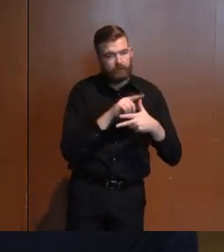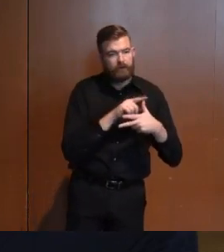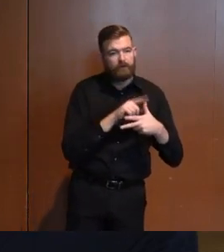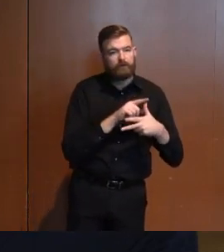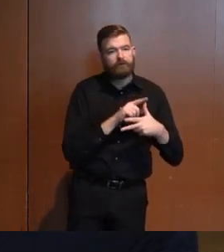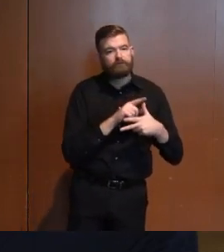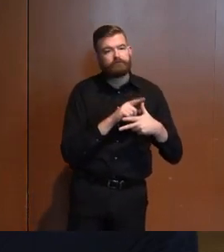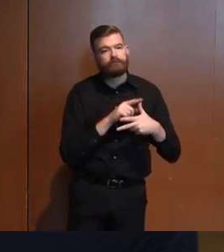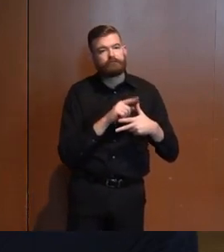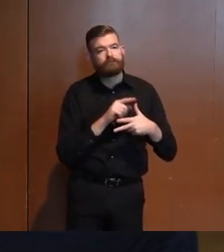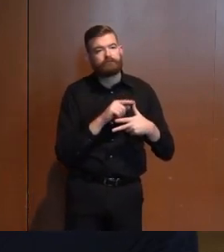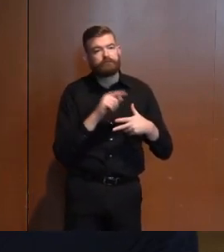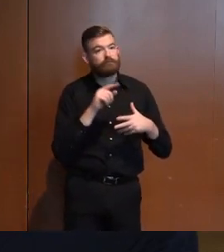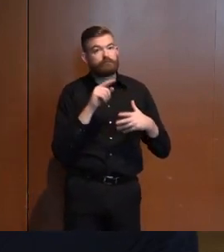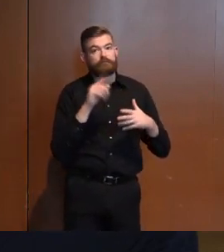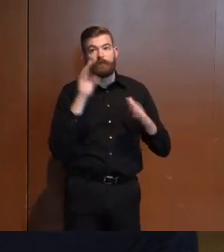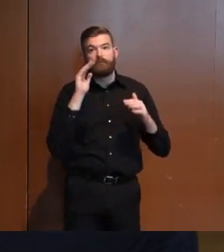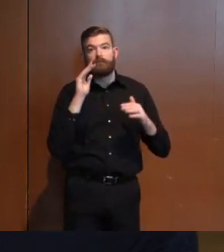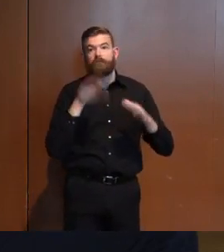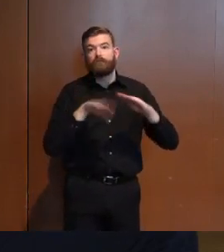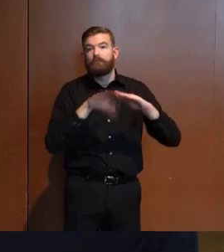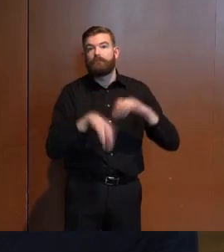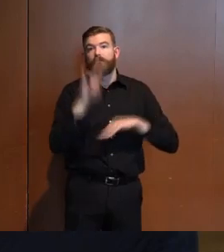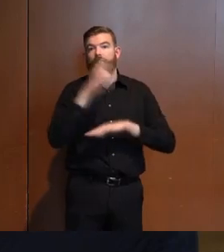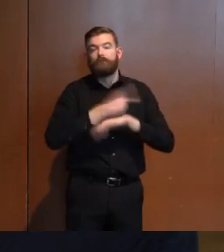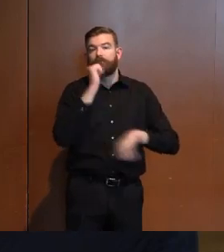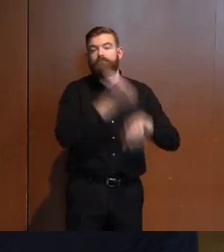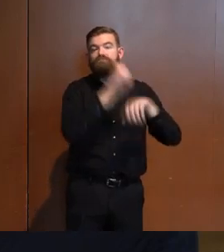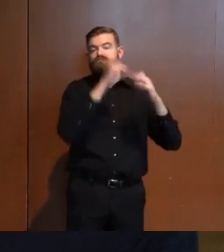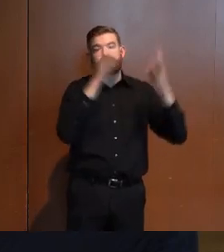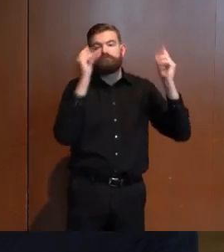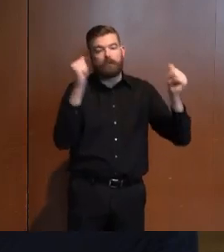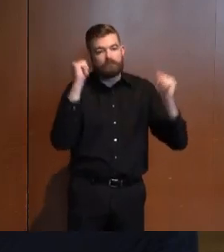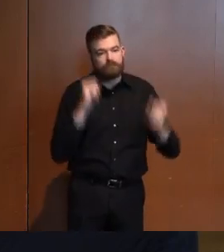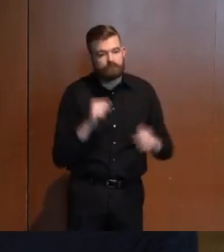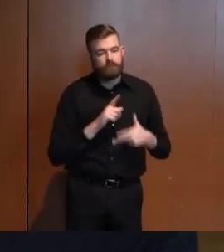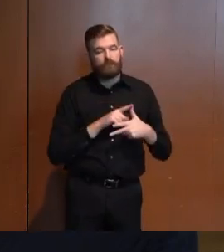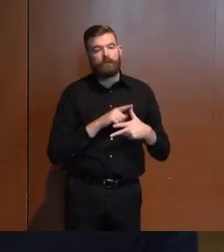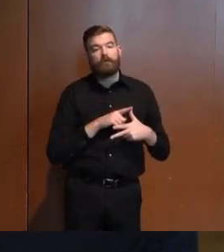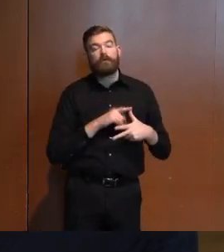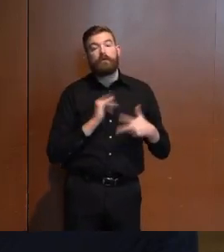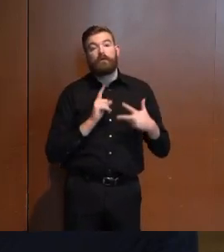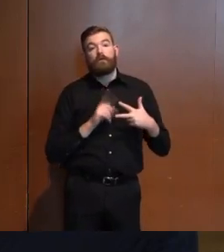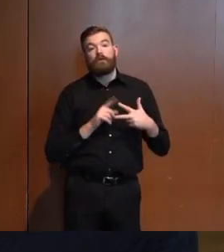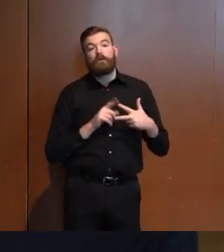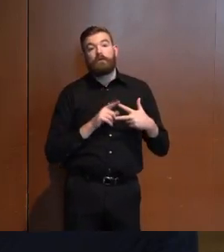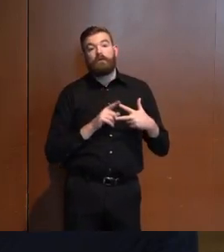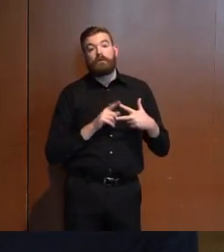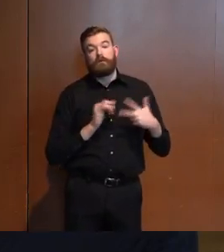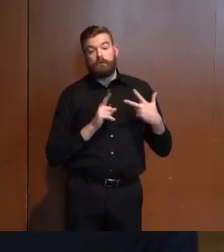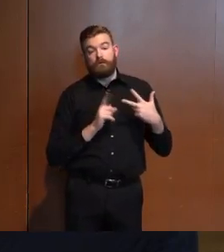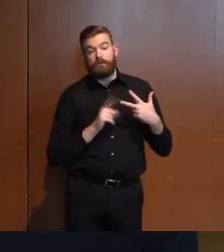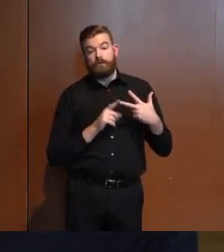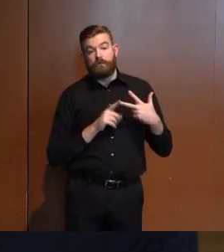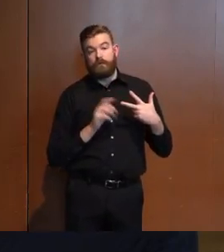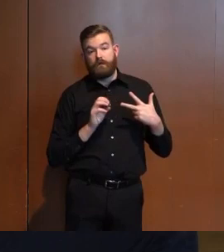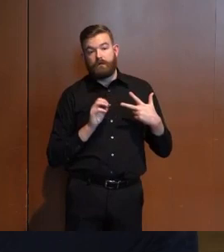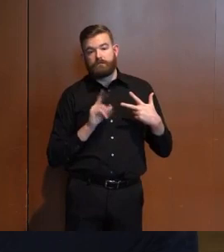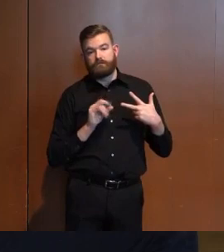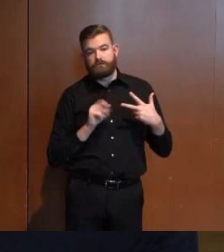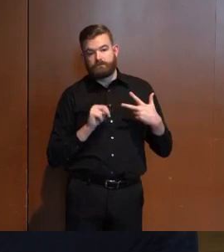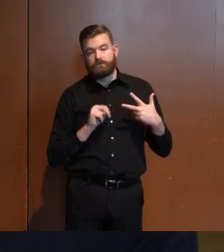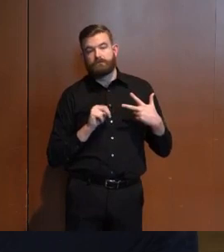possible, obviously. The other 2 locations at the Edison and Atlantic City, we're looking to expand